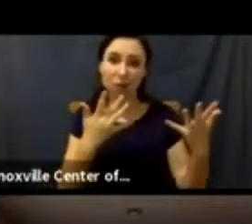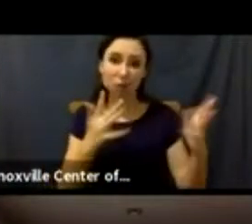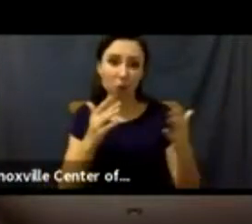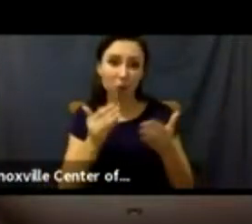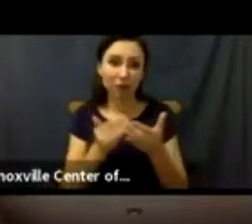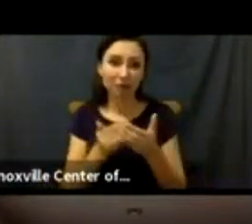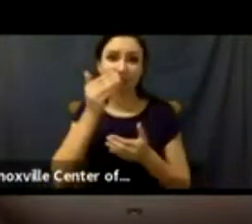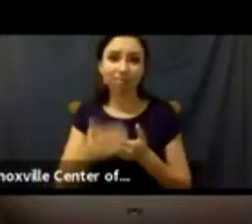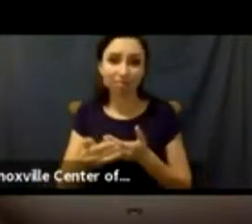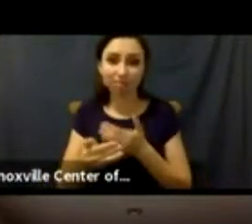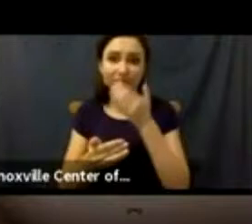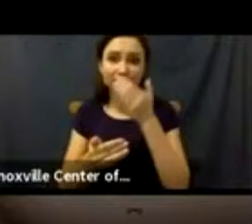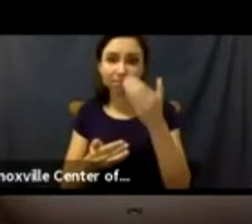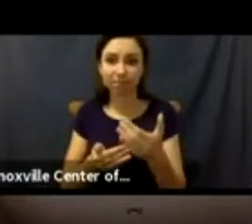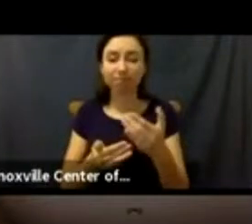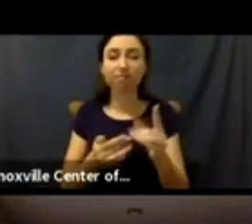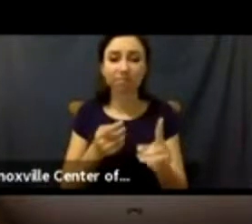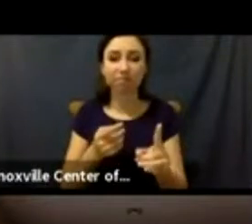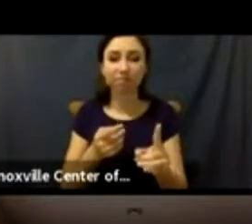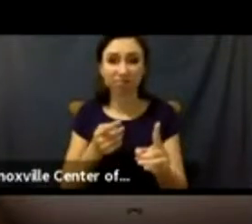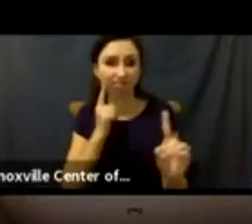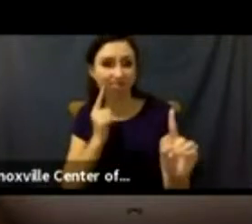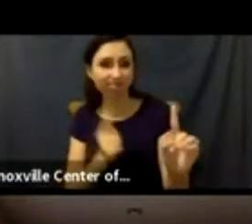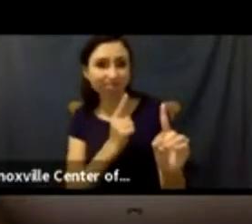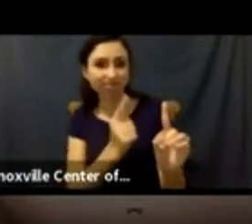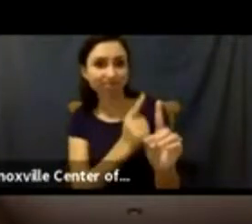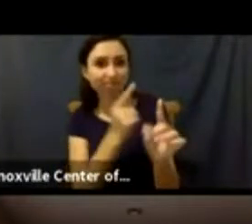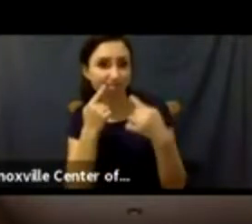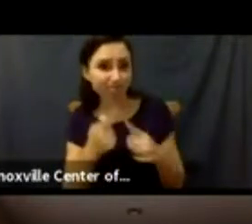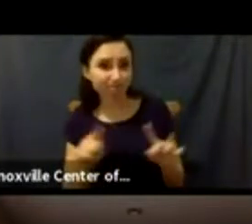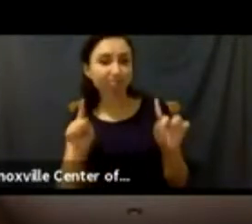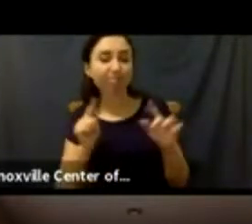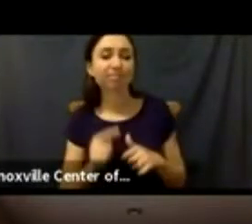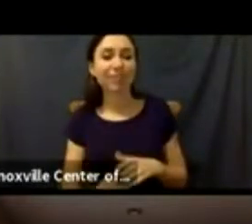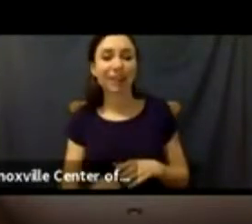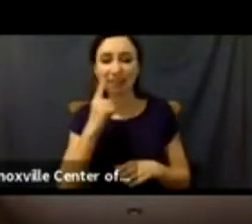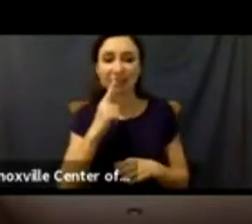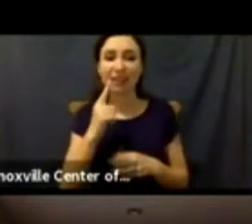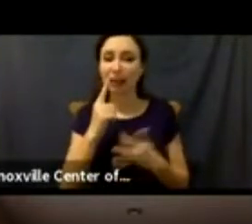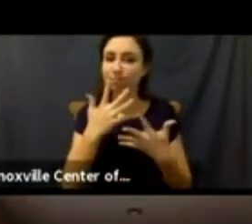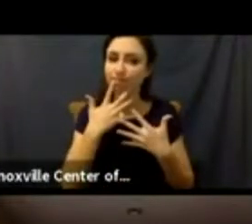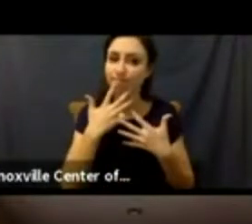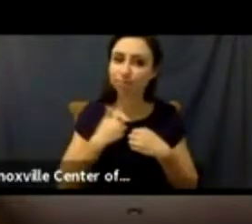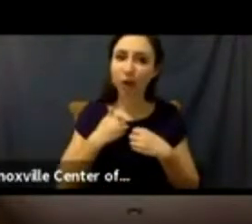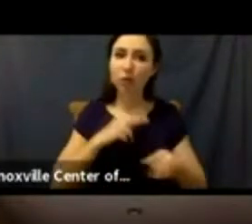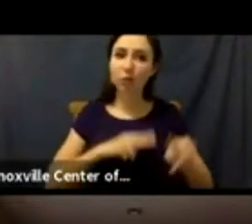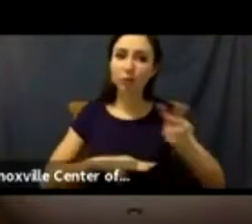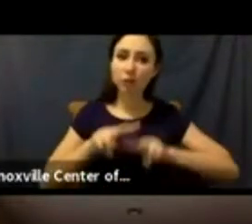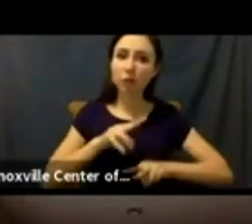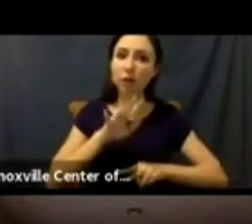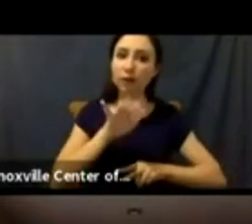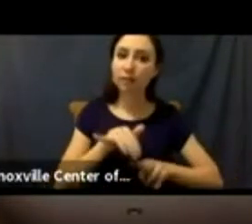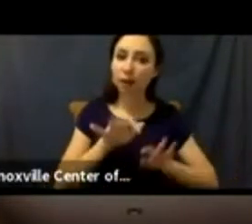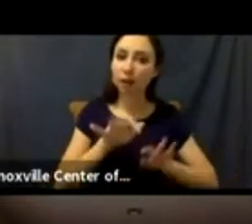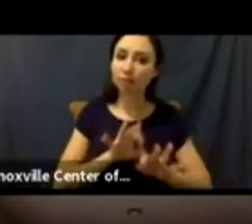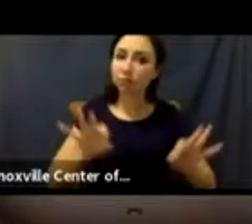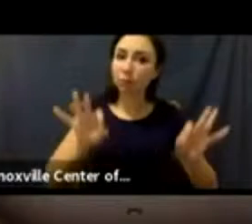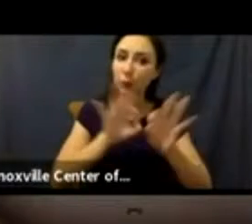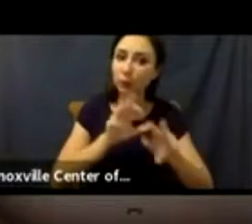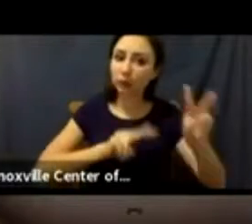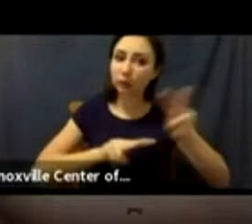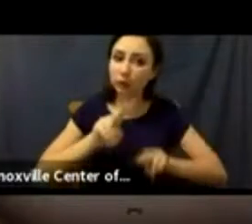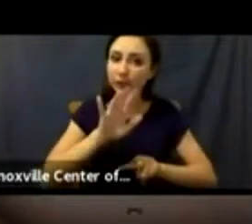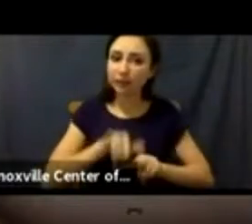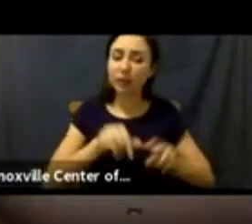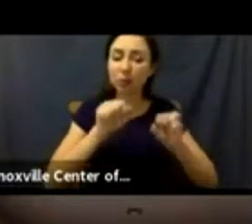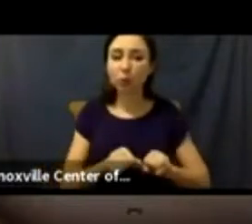direction. But there is probably value in looking at those so we can speak this same language as a lot of